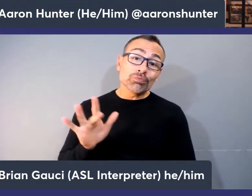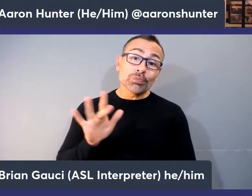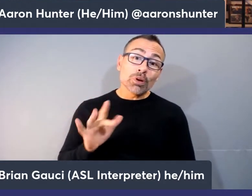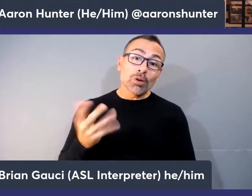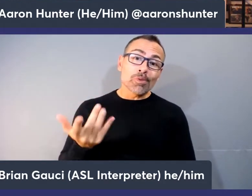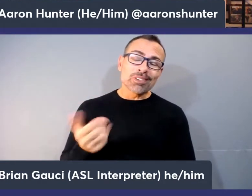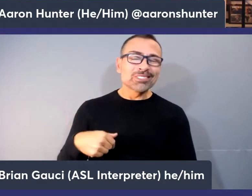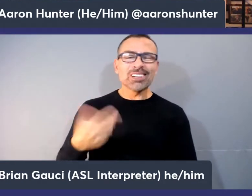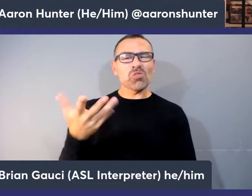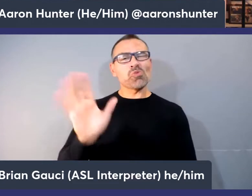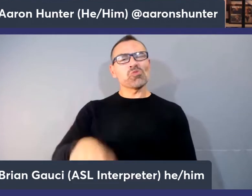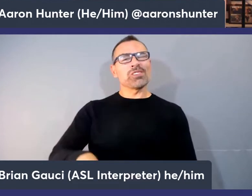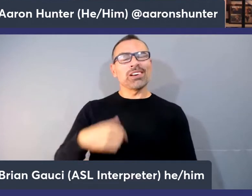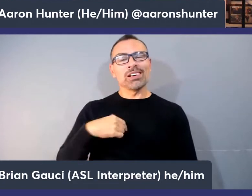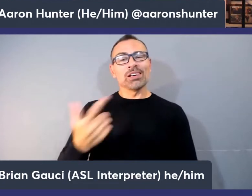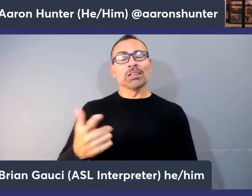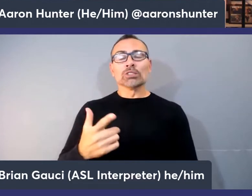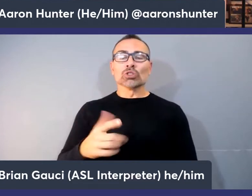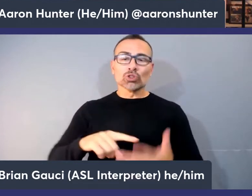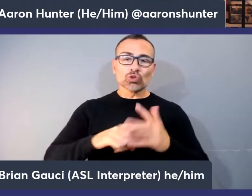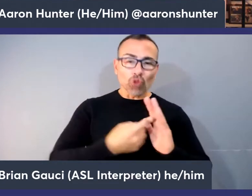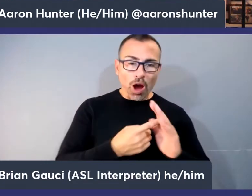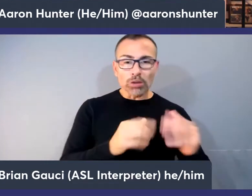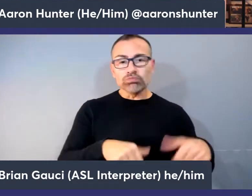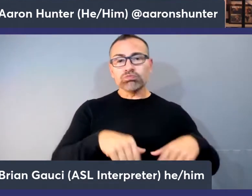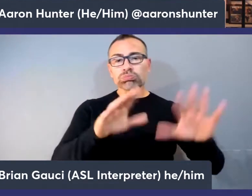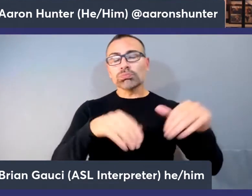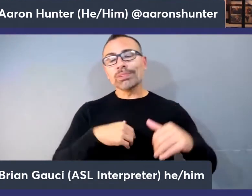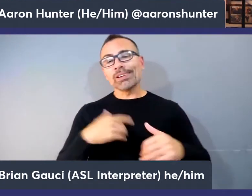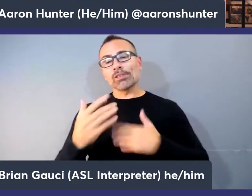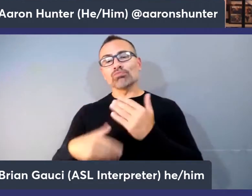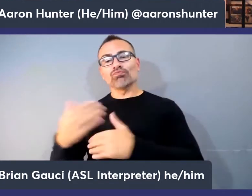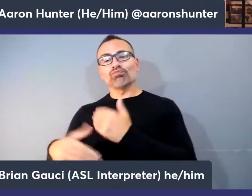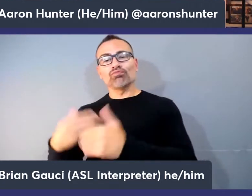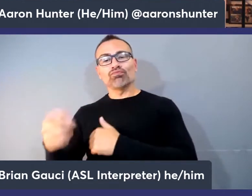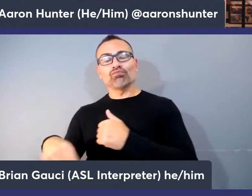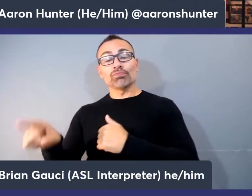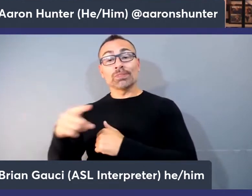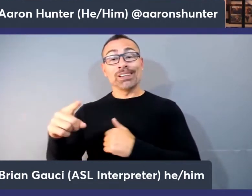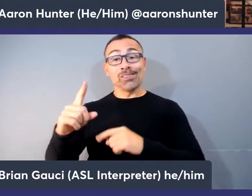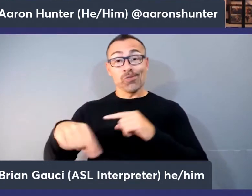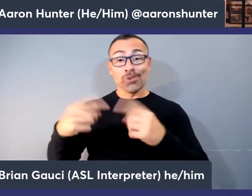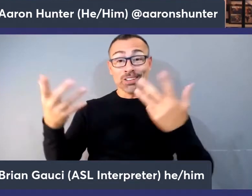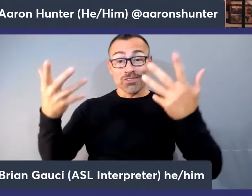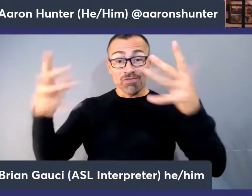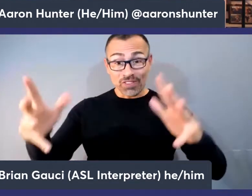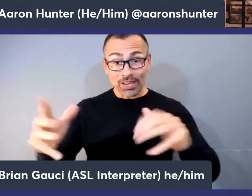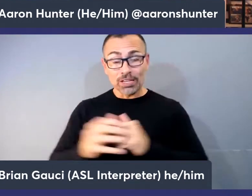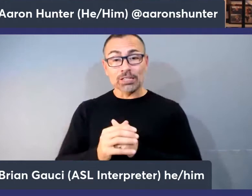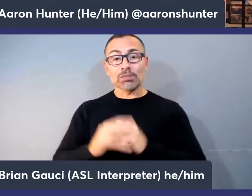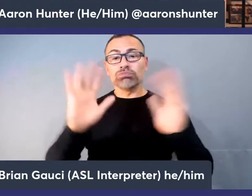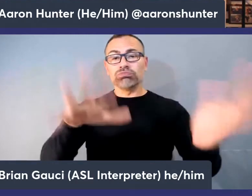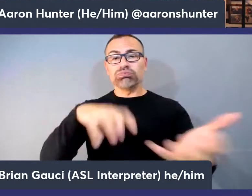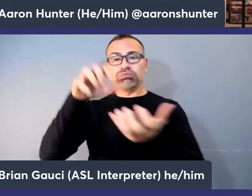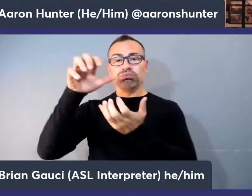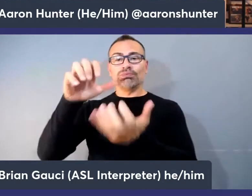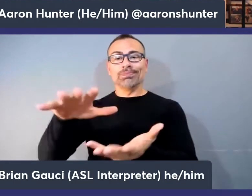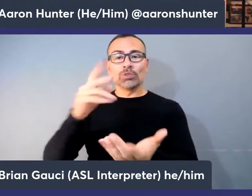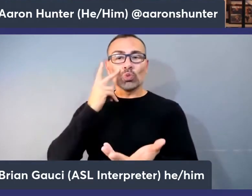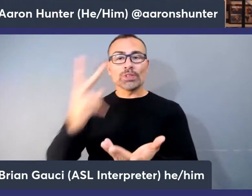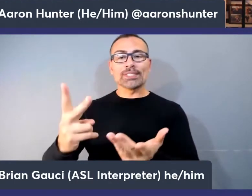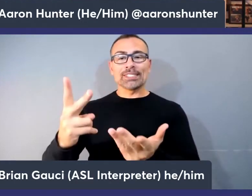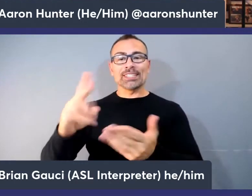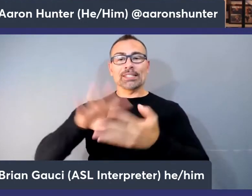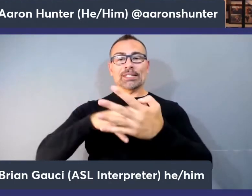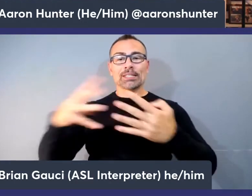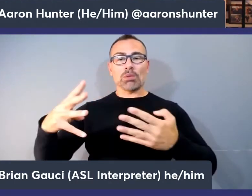logs for all as the process proceeds, and then you can once it's done, you'll see all the data in your table. So